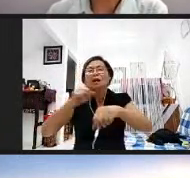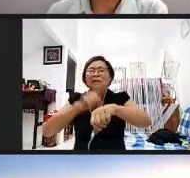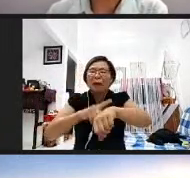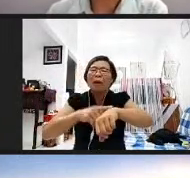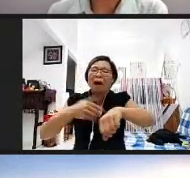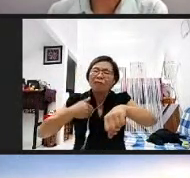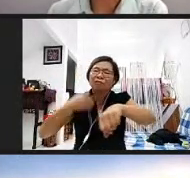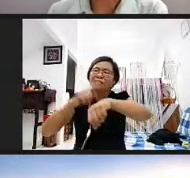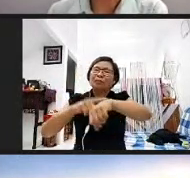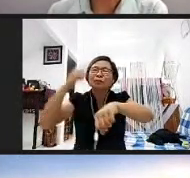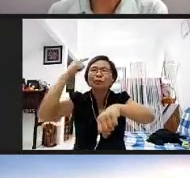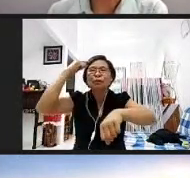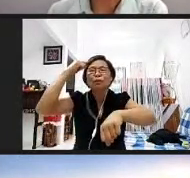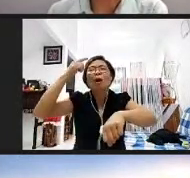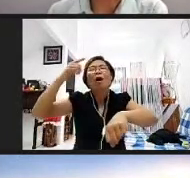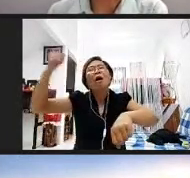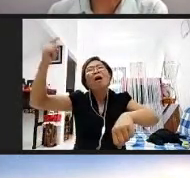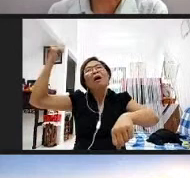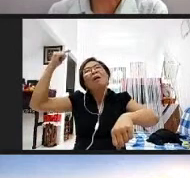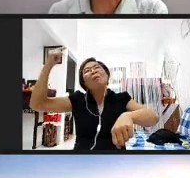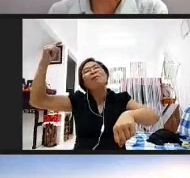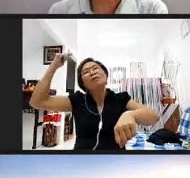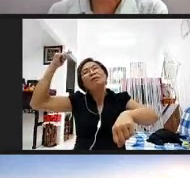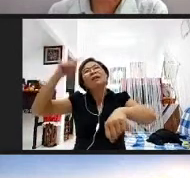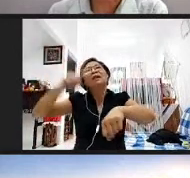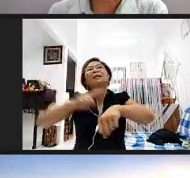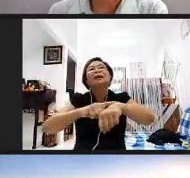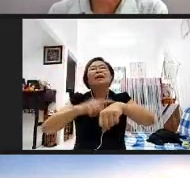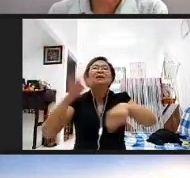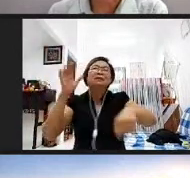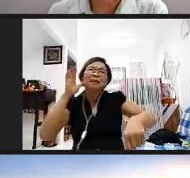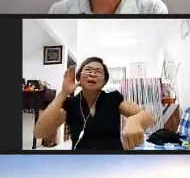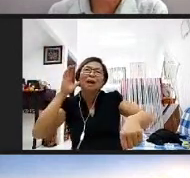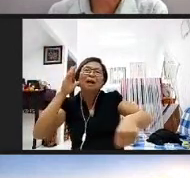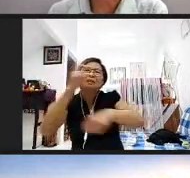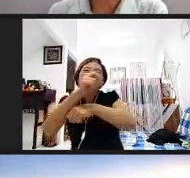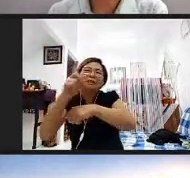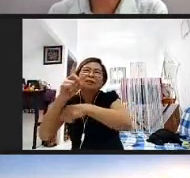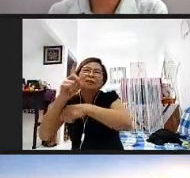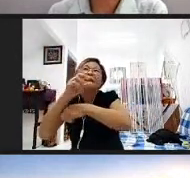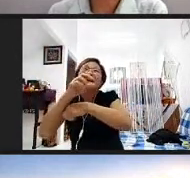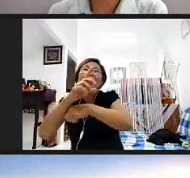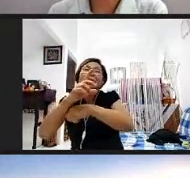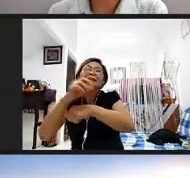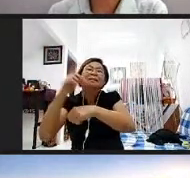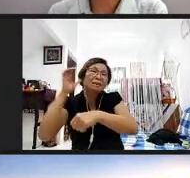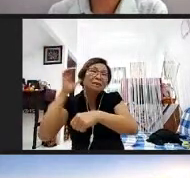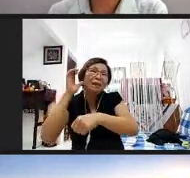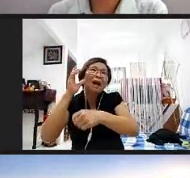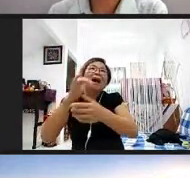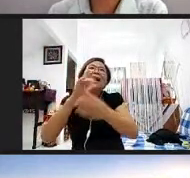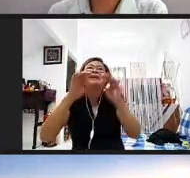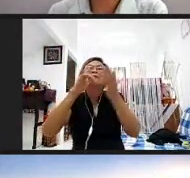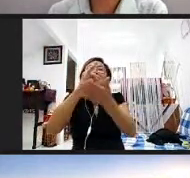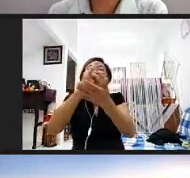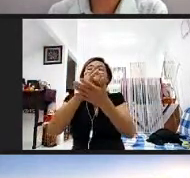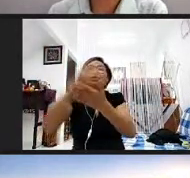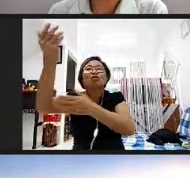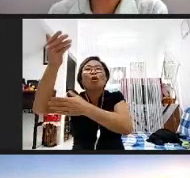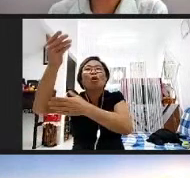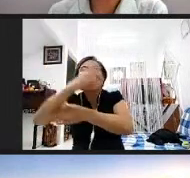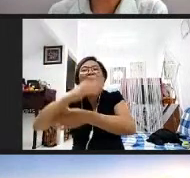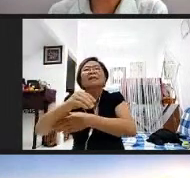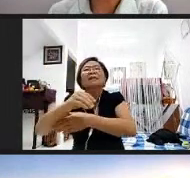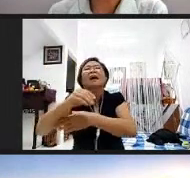to listen to Dharma talk, read the sutta, do some writing. Yeah, so it wasn't too bad at